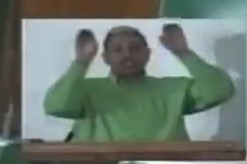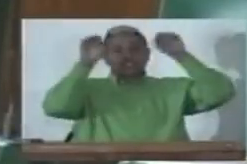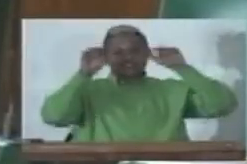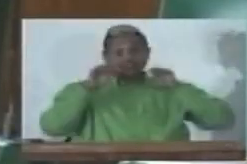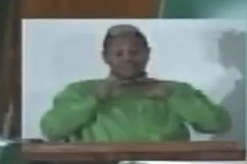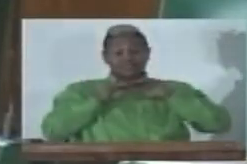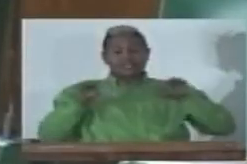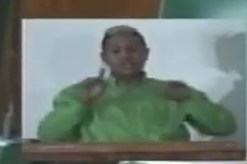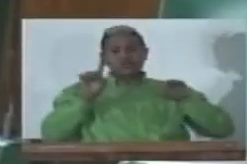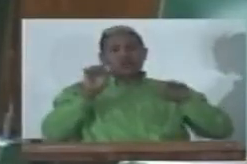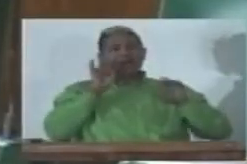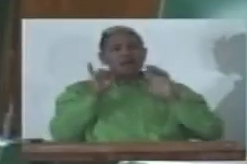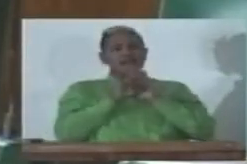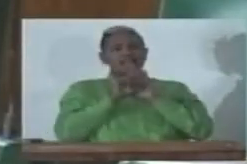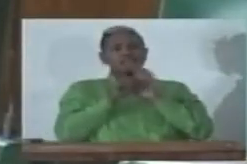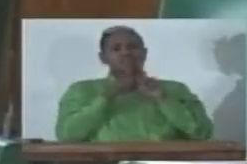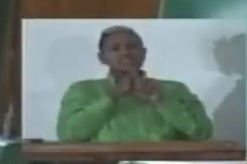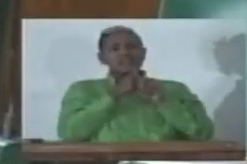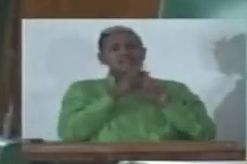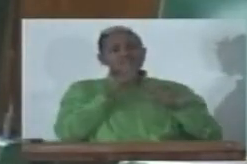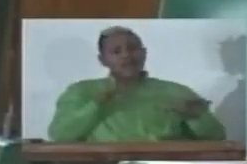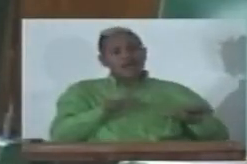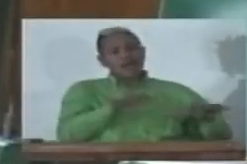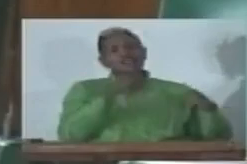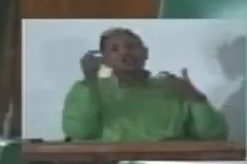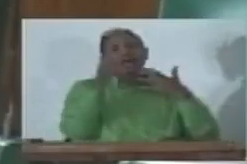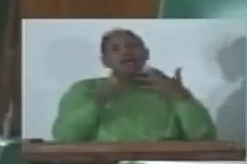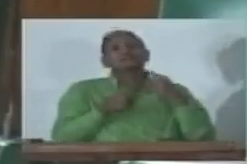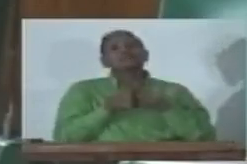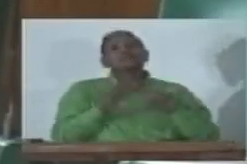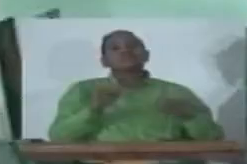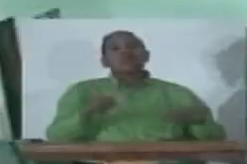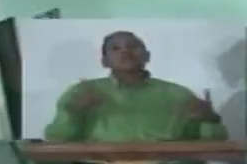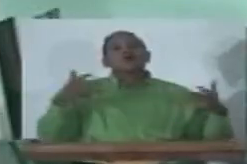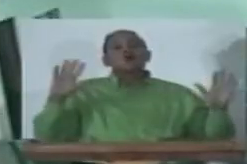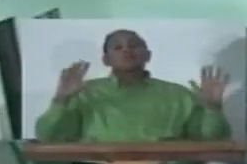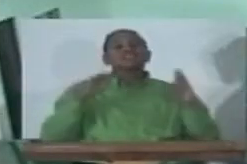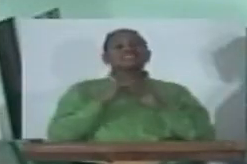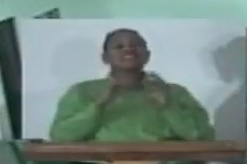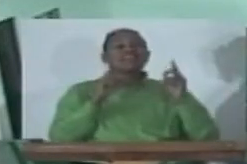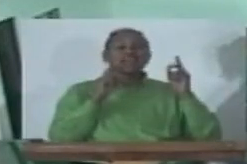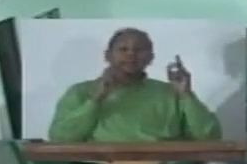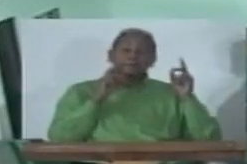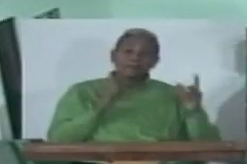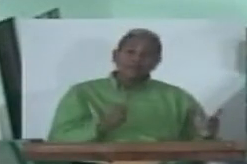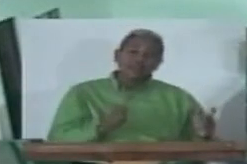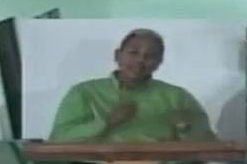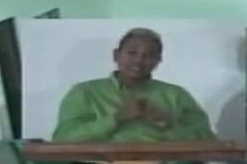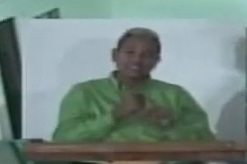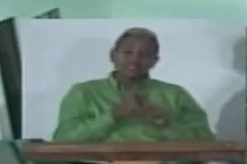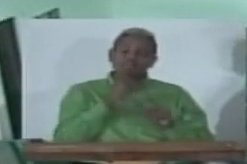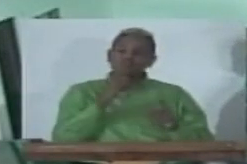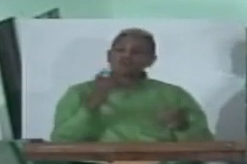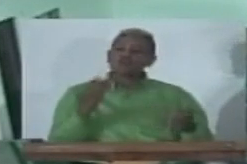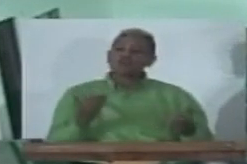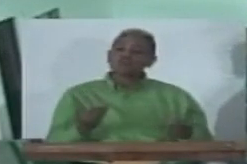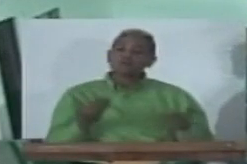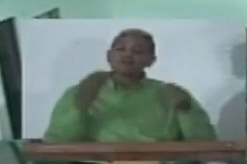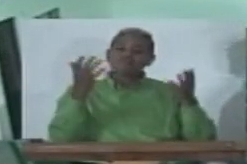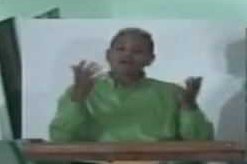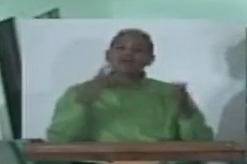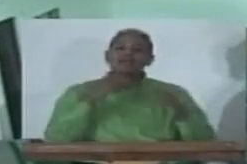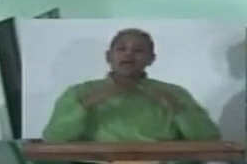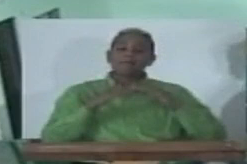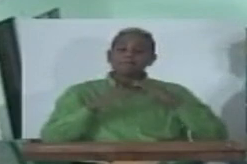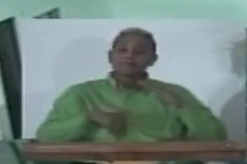Stage 1 identifies the action items that can be completed immediately to provide a minimum